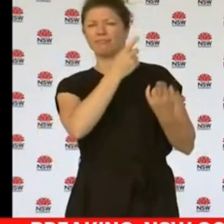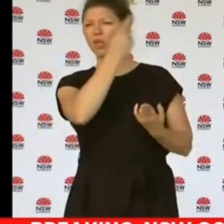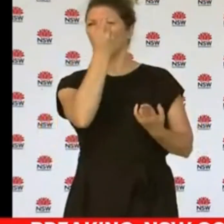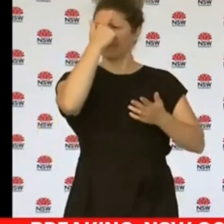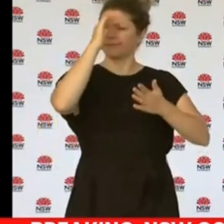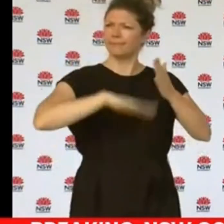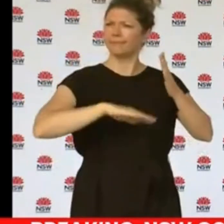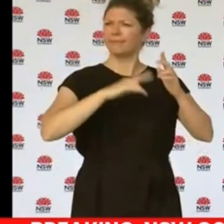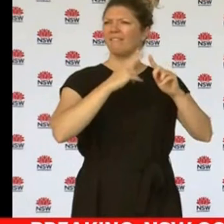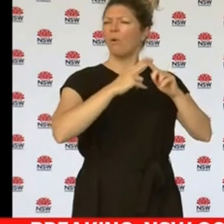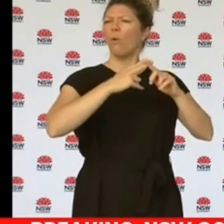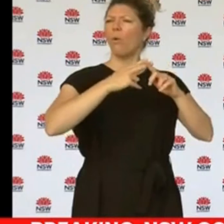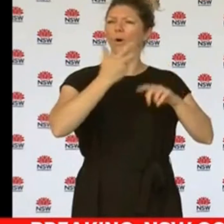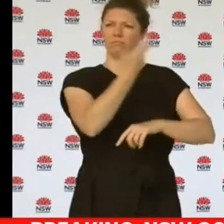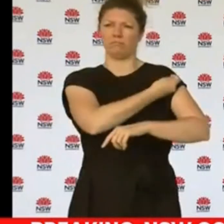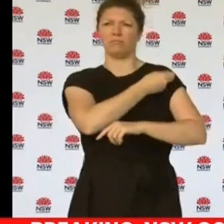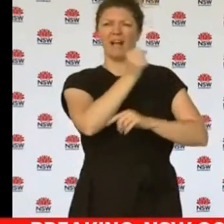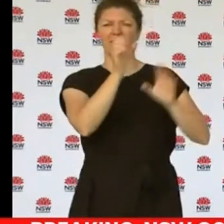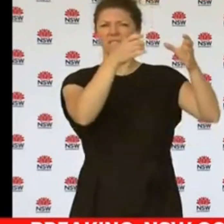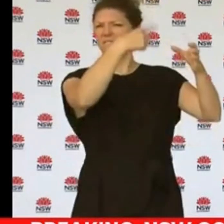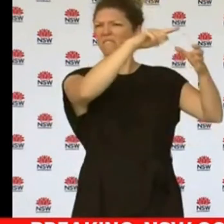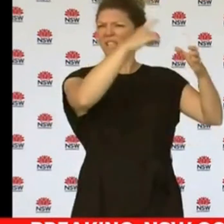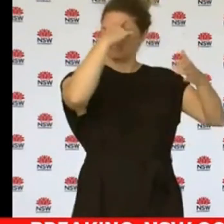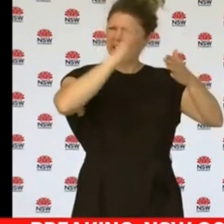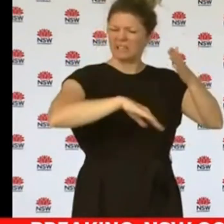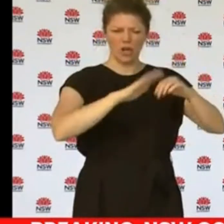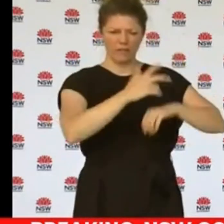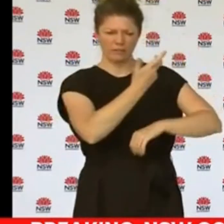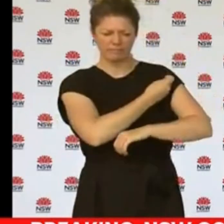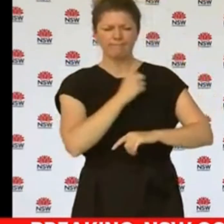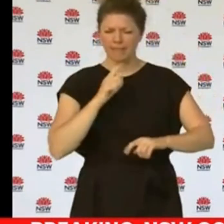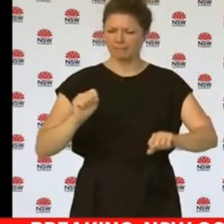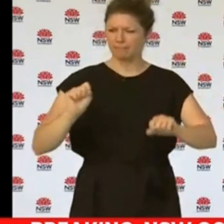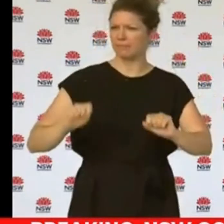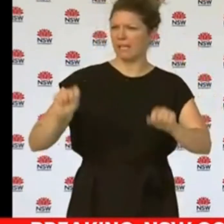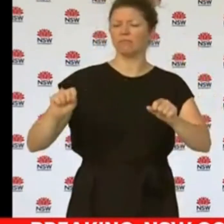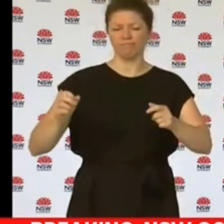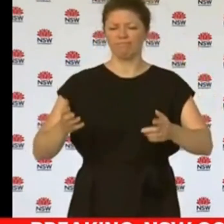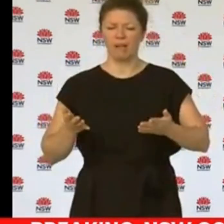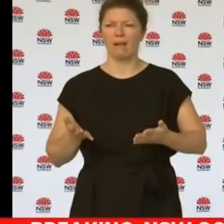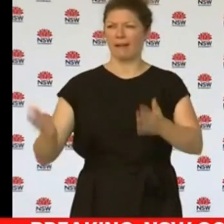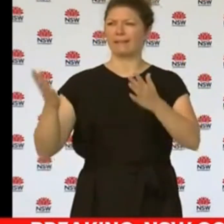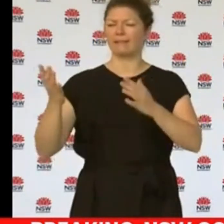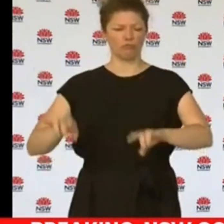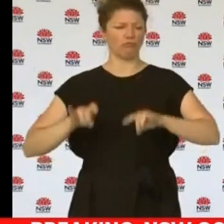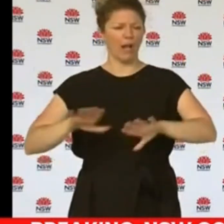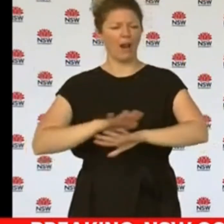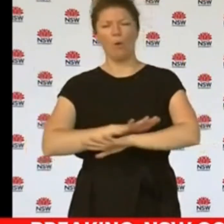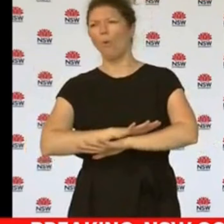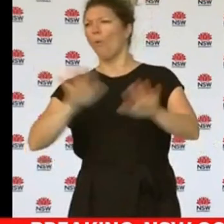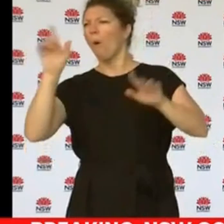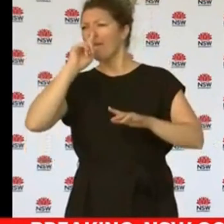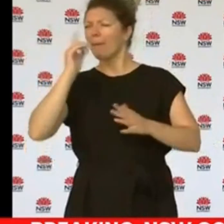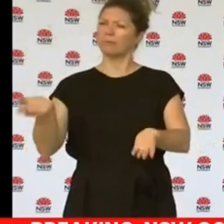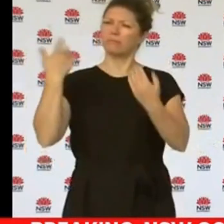their safety and efficacy. But once our regulator has assessed them as safe and effective for rollout in Australia,